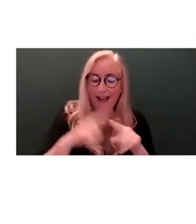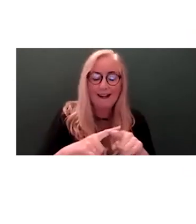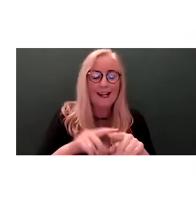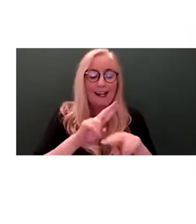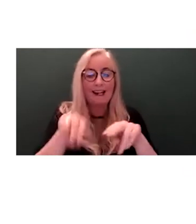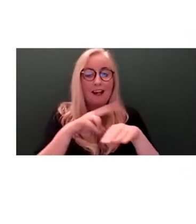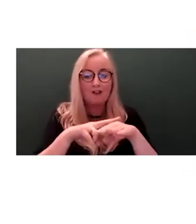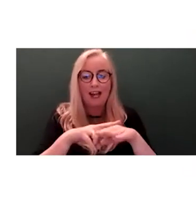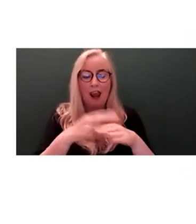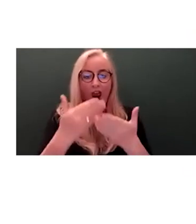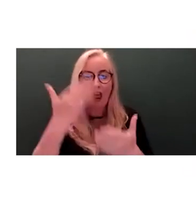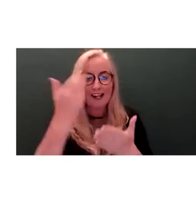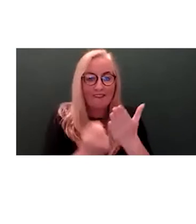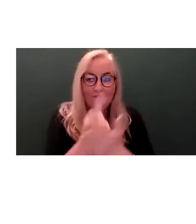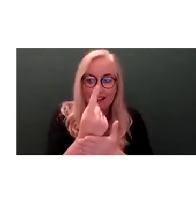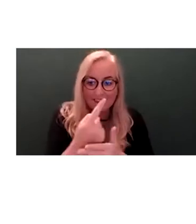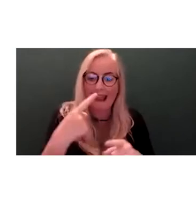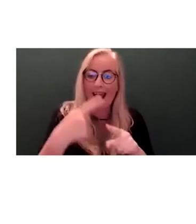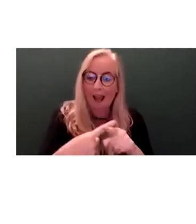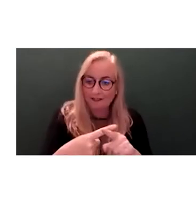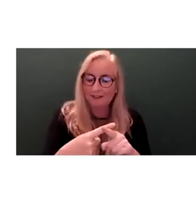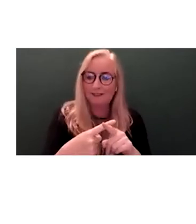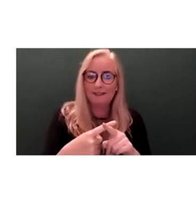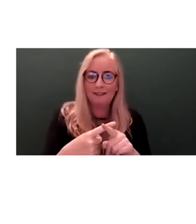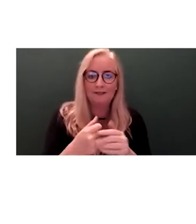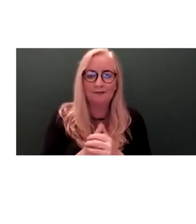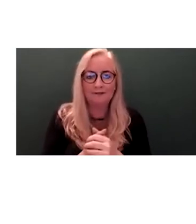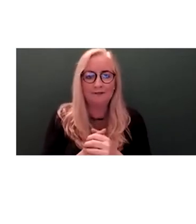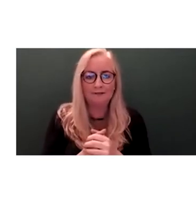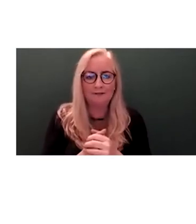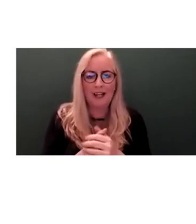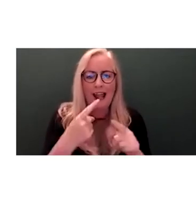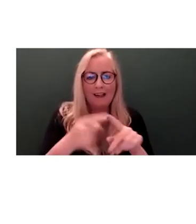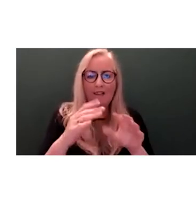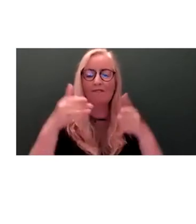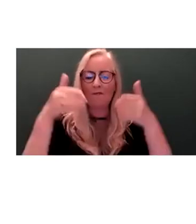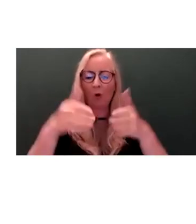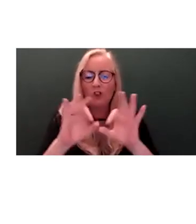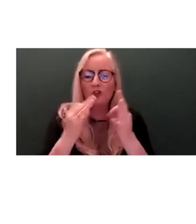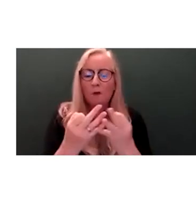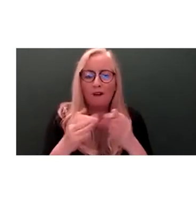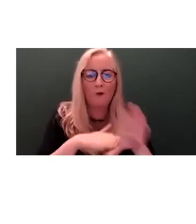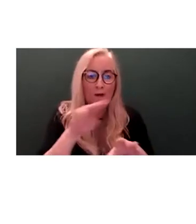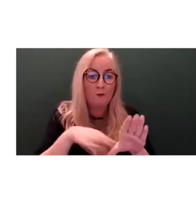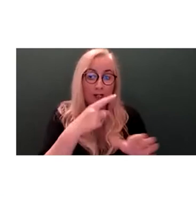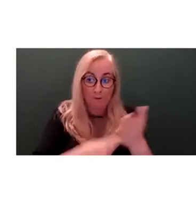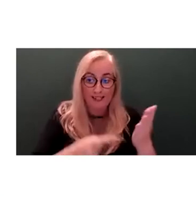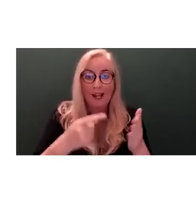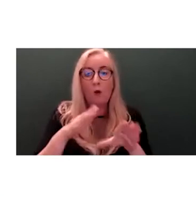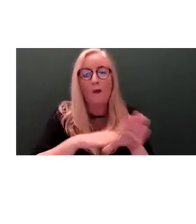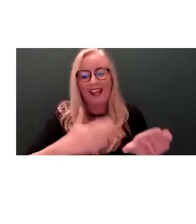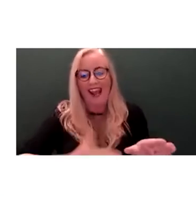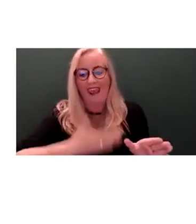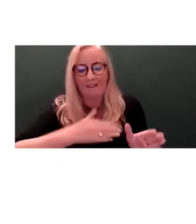event, and a focus group with persons with lived experience. I also would like to say that we have prepared this report in collaboration with